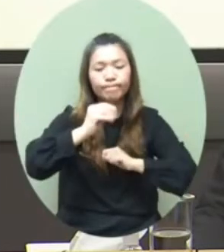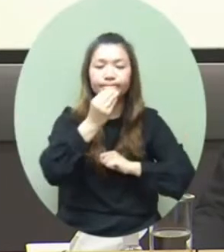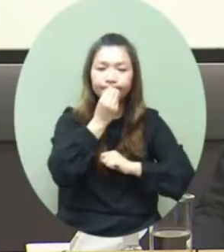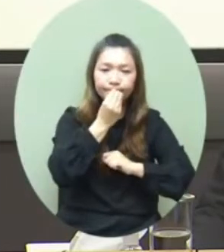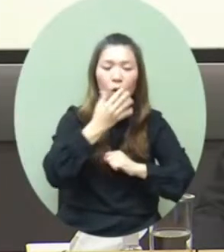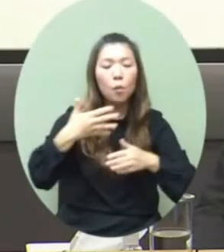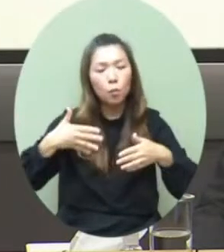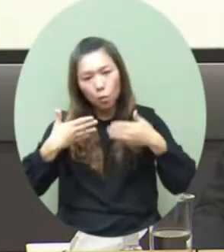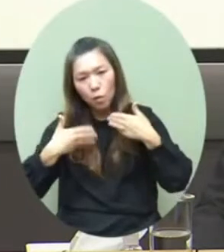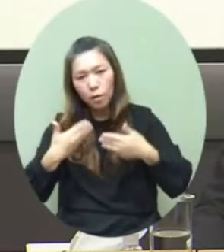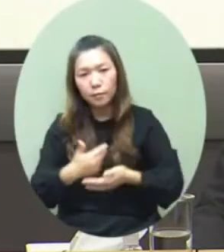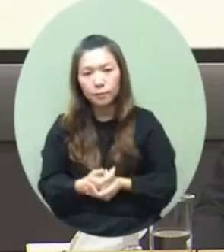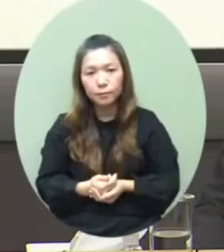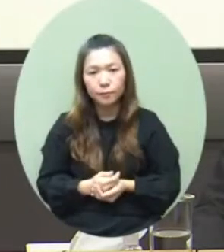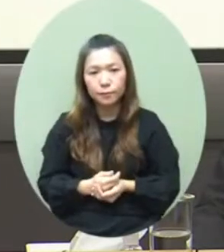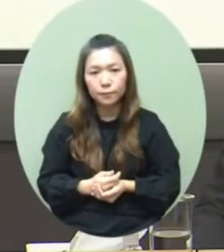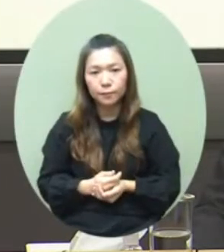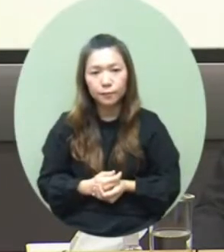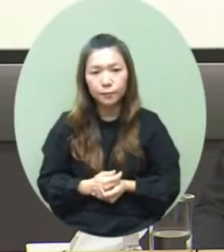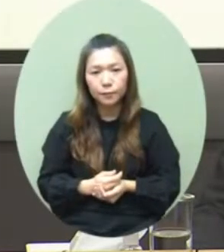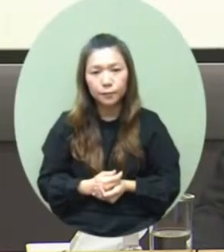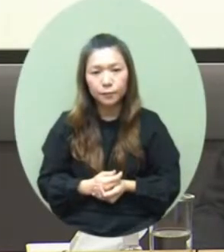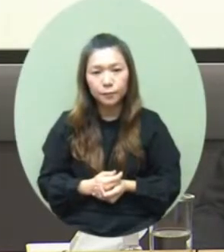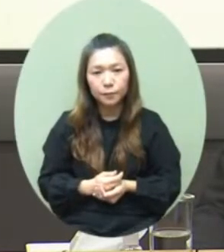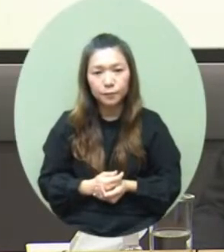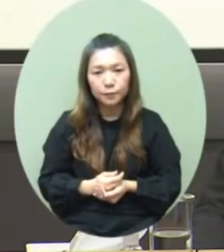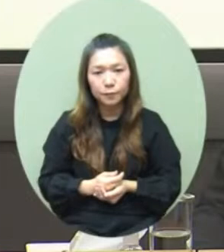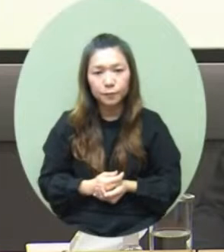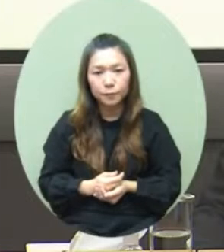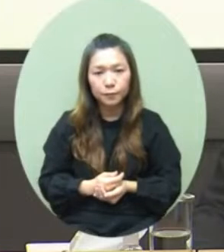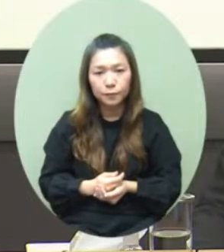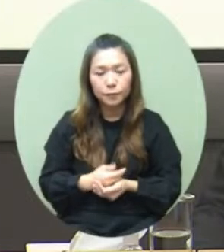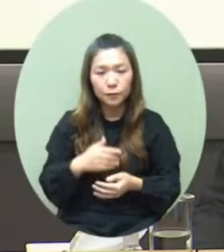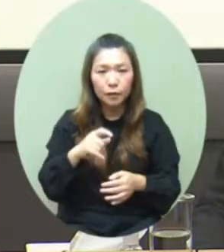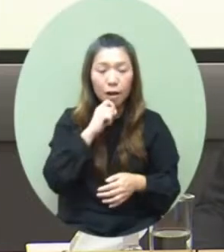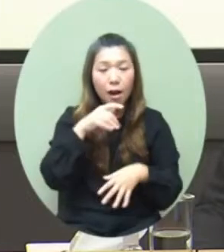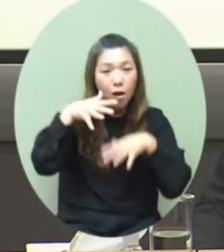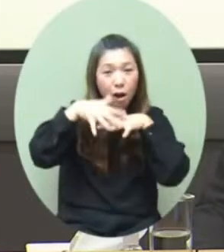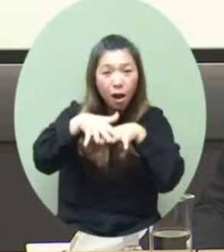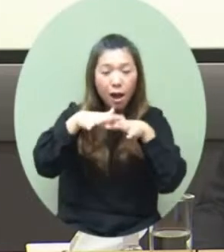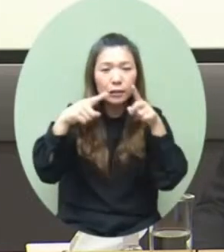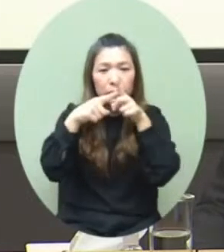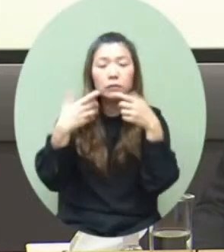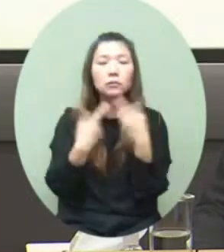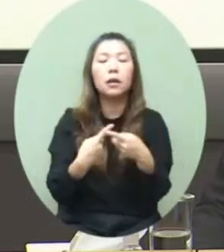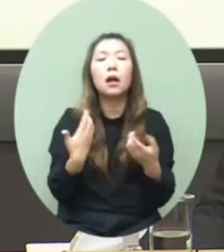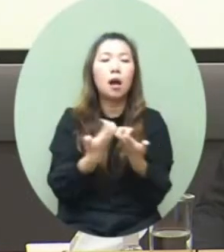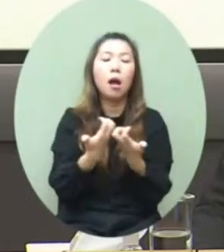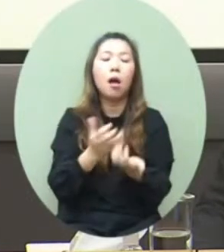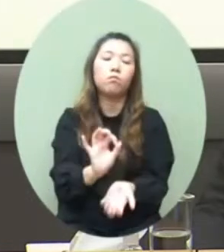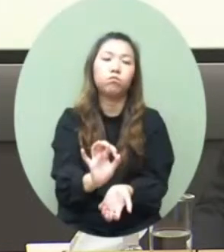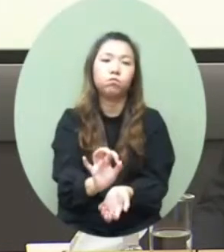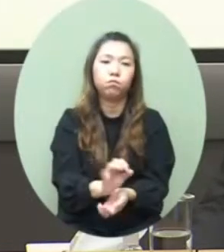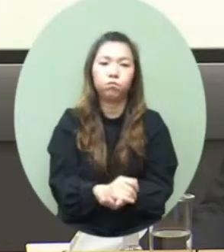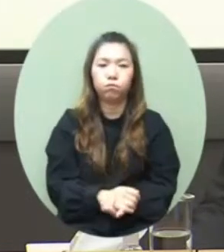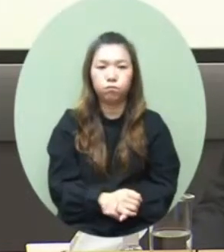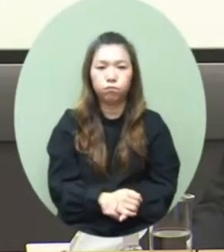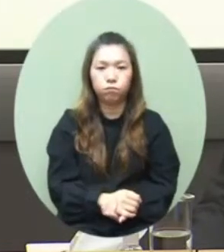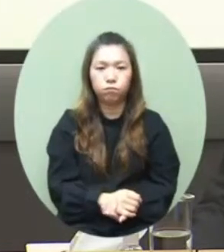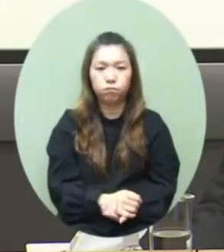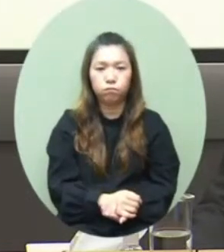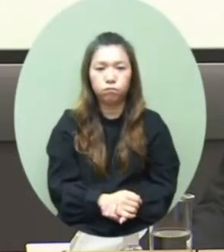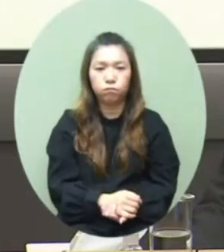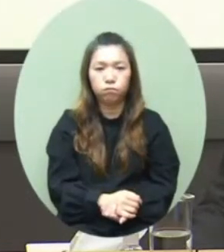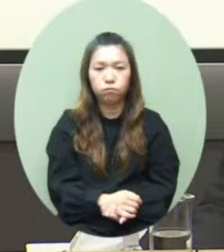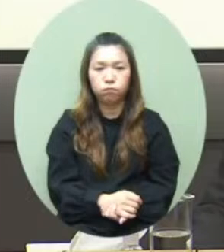to join different activities and to have fun. For example, some gourmet activities for free. So